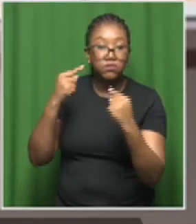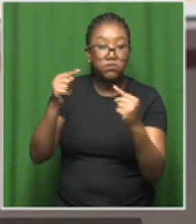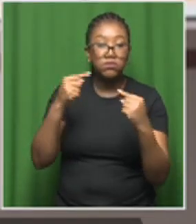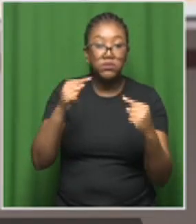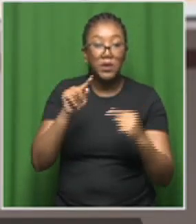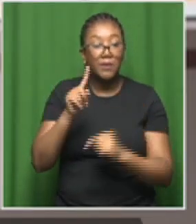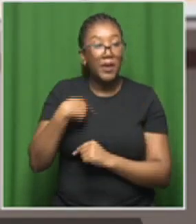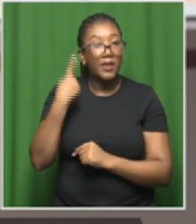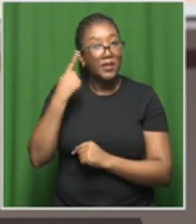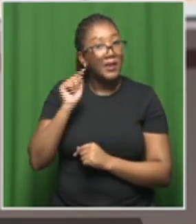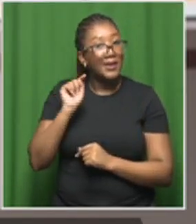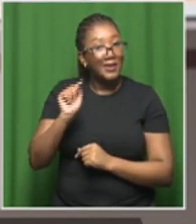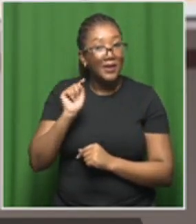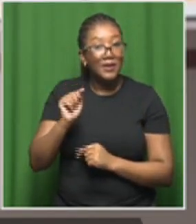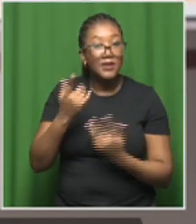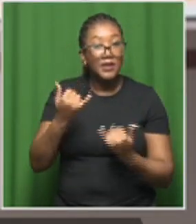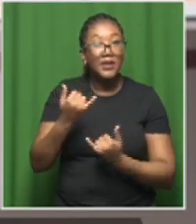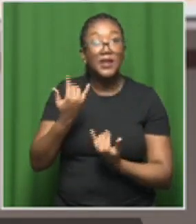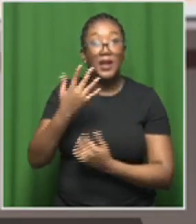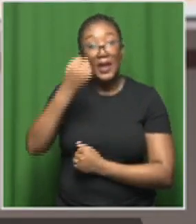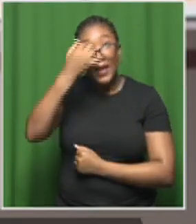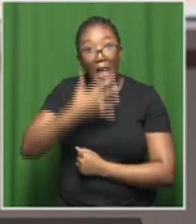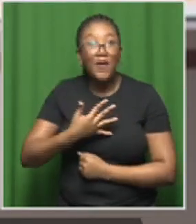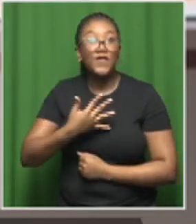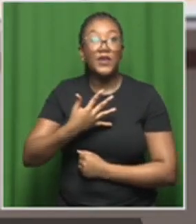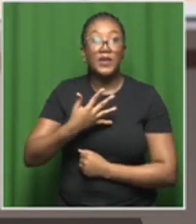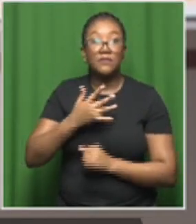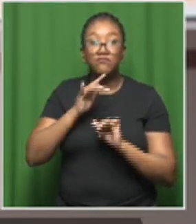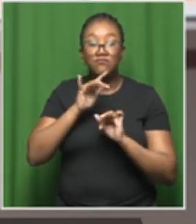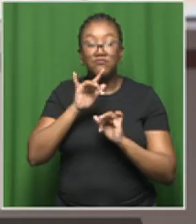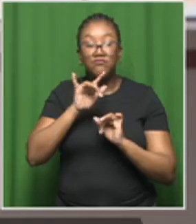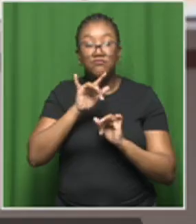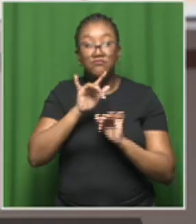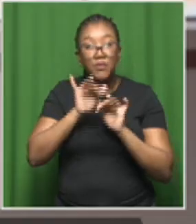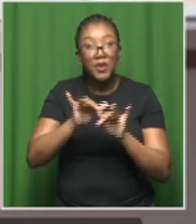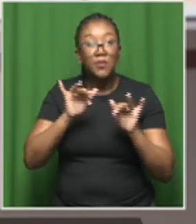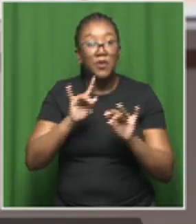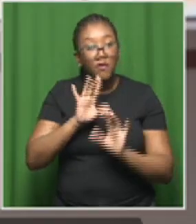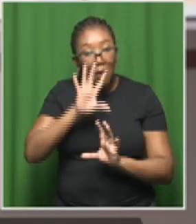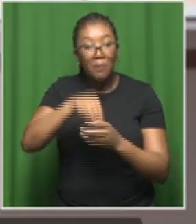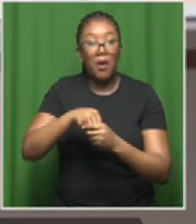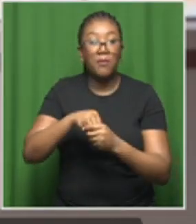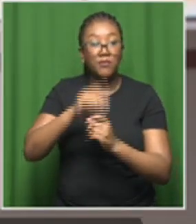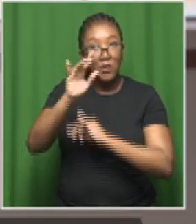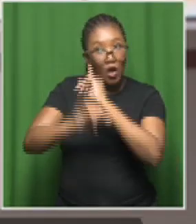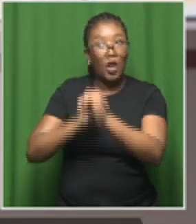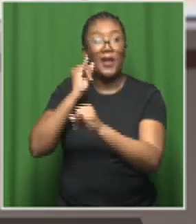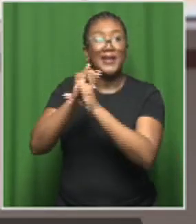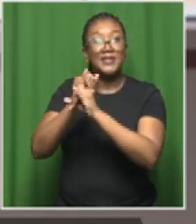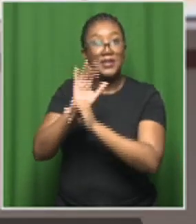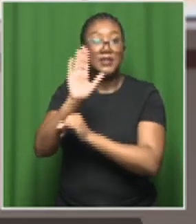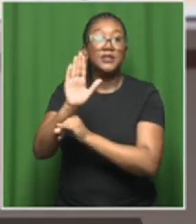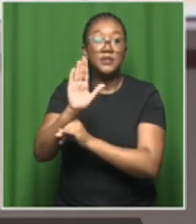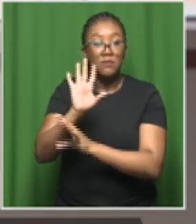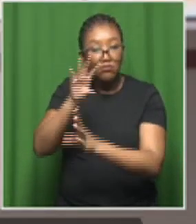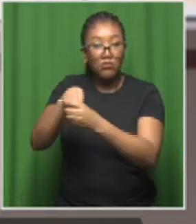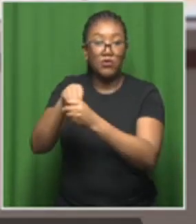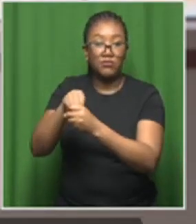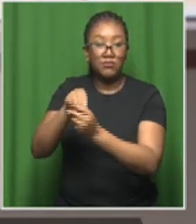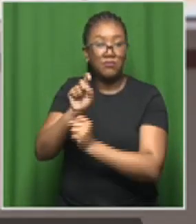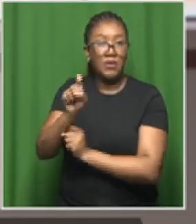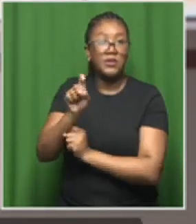about, I think, that African artists are also participants in the global arena in terms of, you